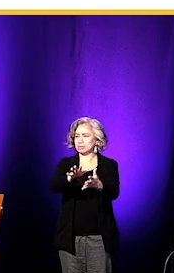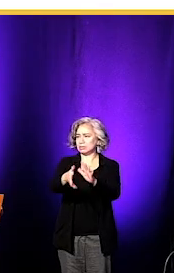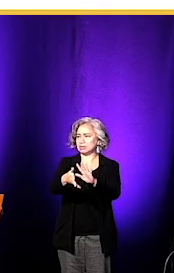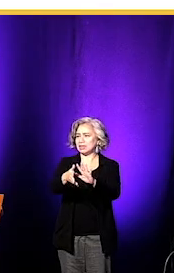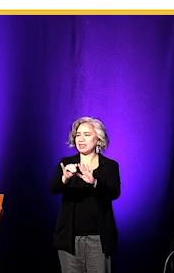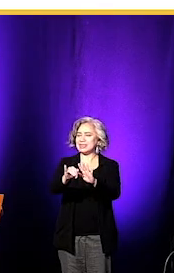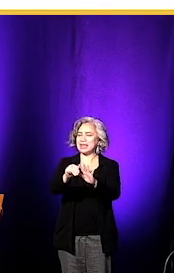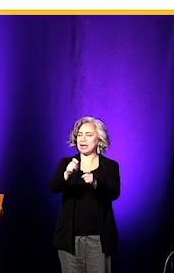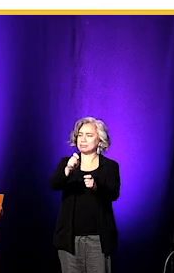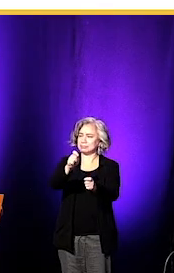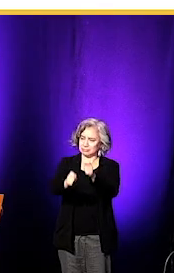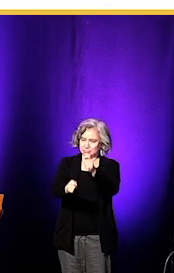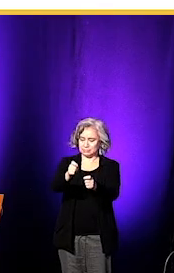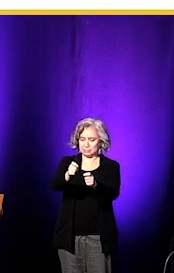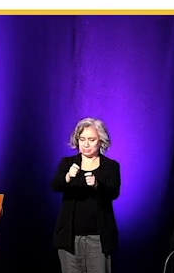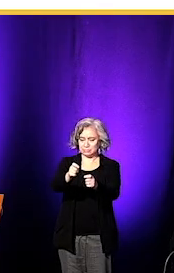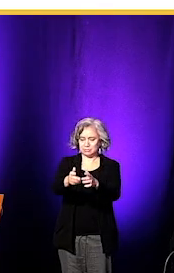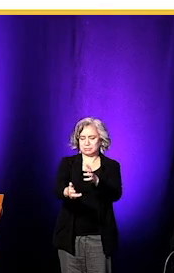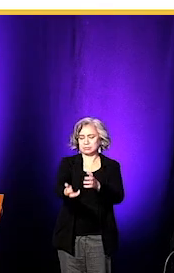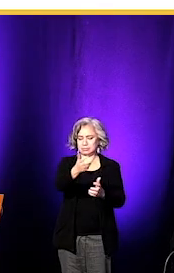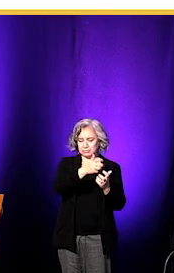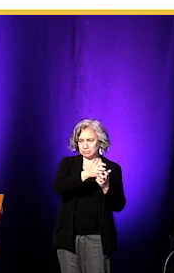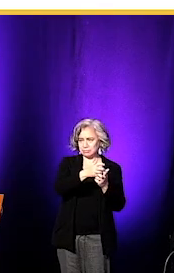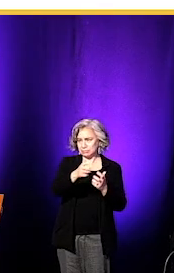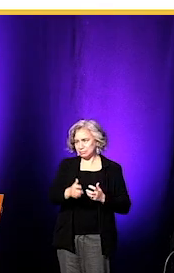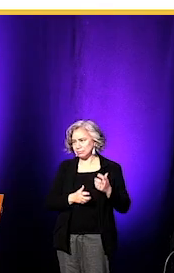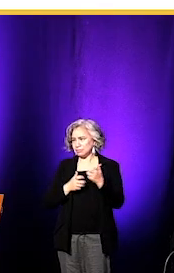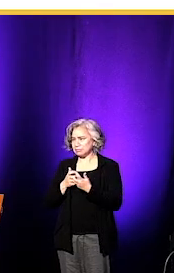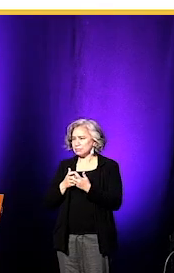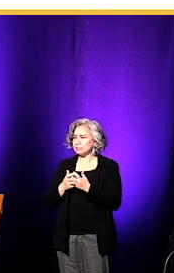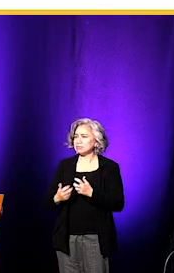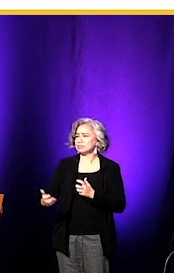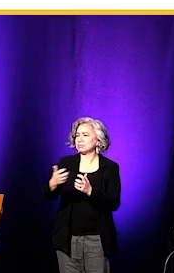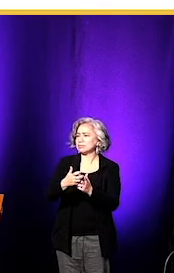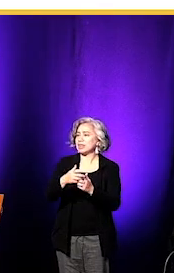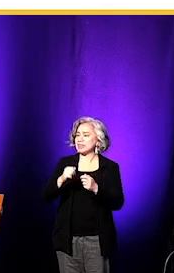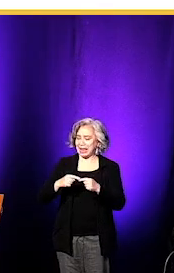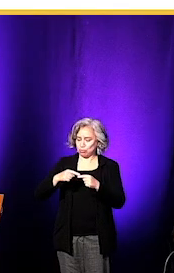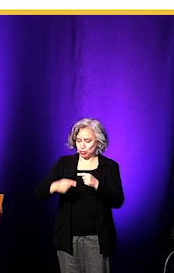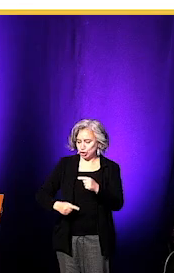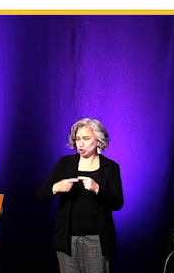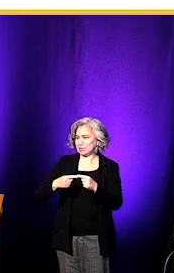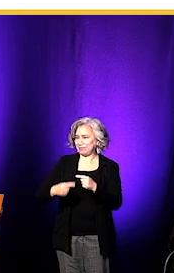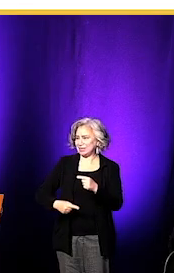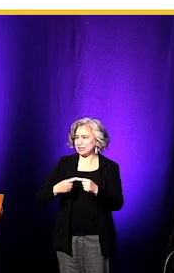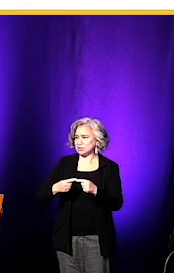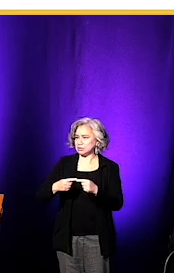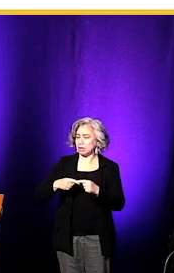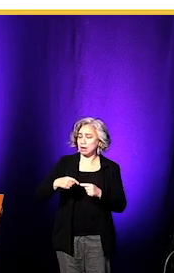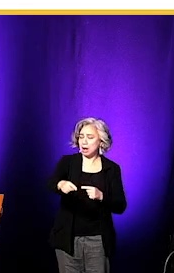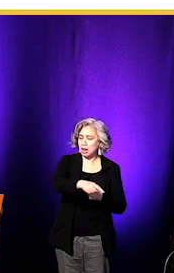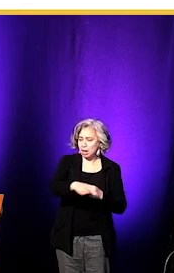rearticulation, it's that recursiveness that I think that is most important, is most often missing. So you have to do both. You have to